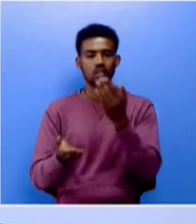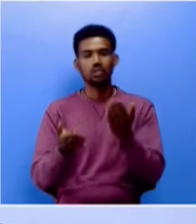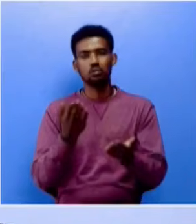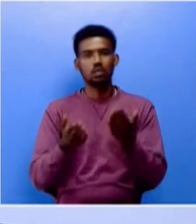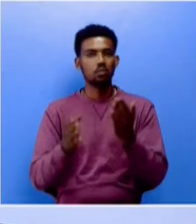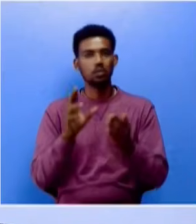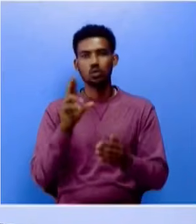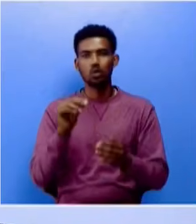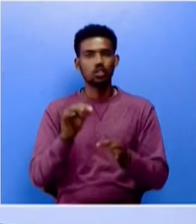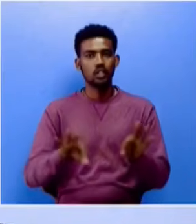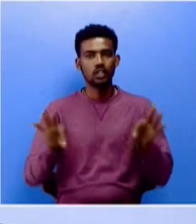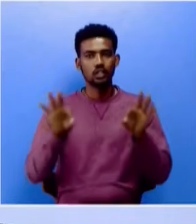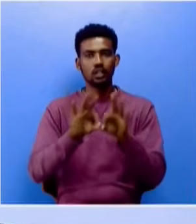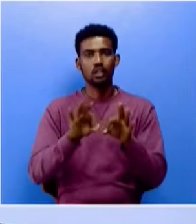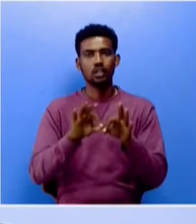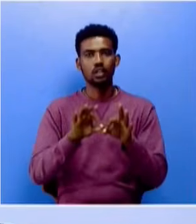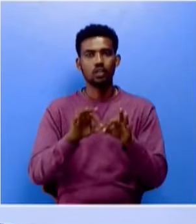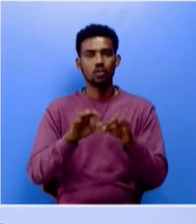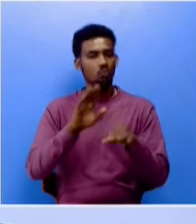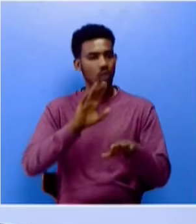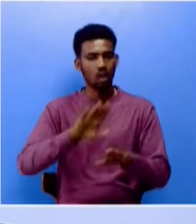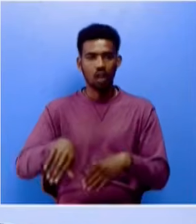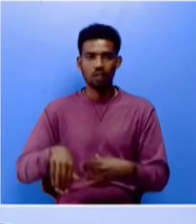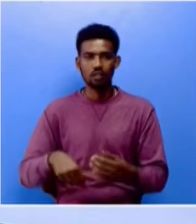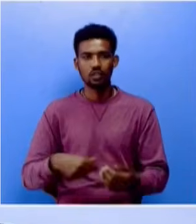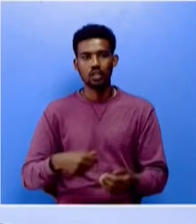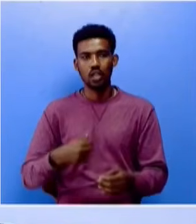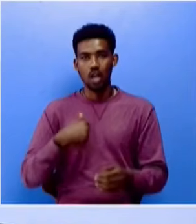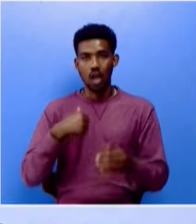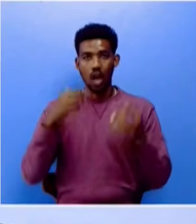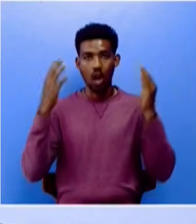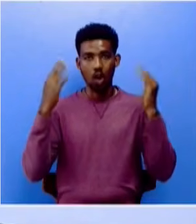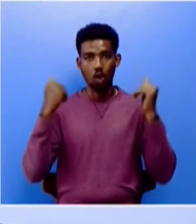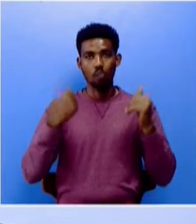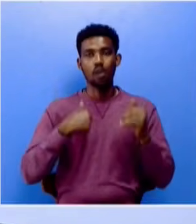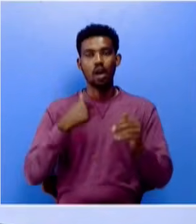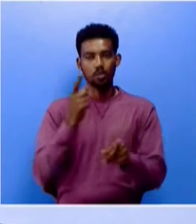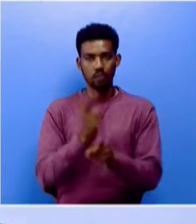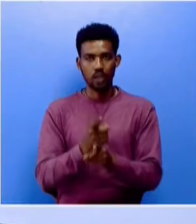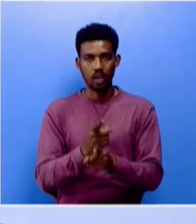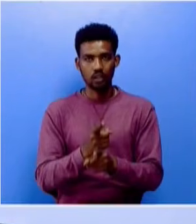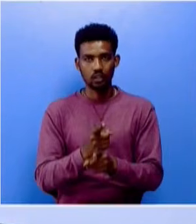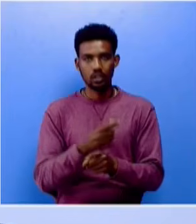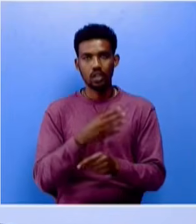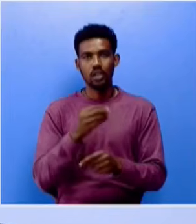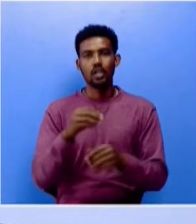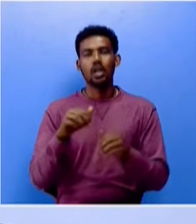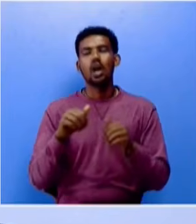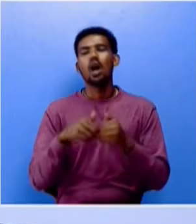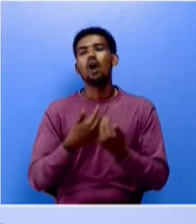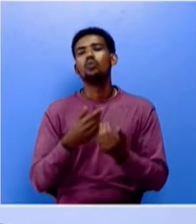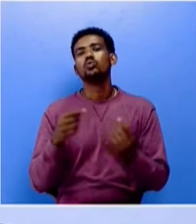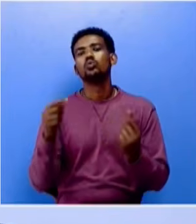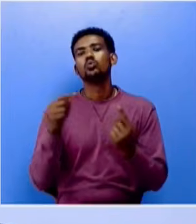can leave it. I hope I'm right, yeah? Good. What about in negative form here?